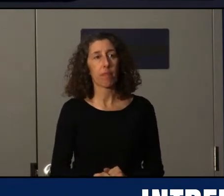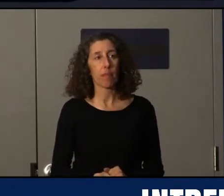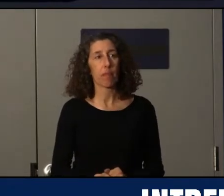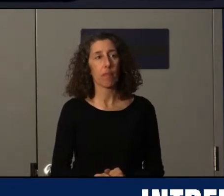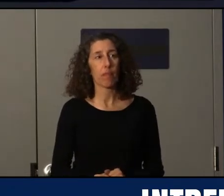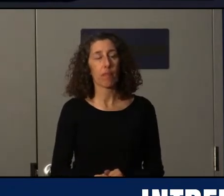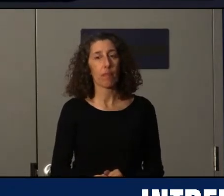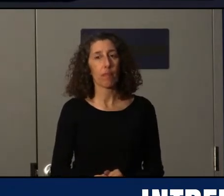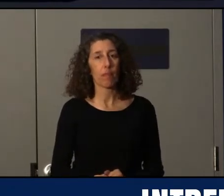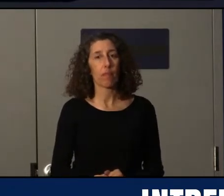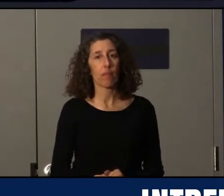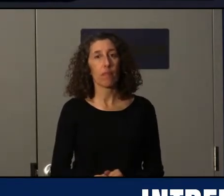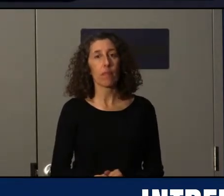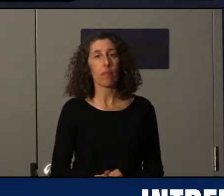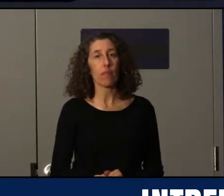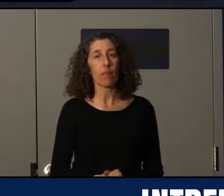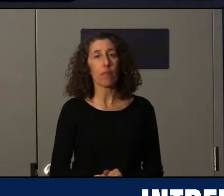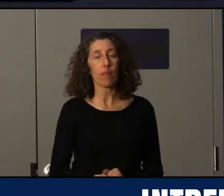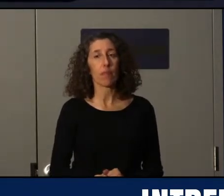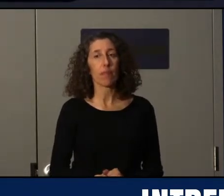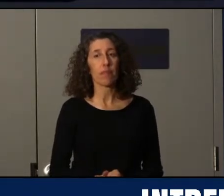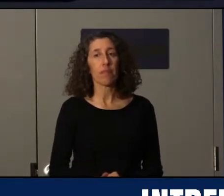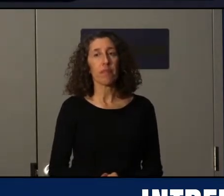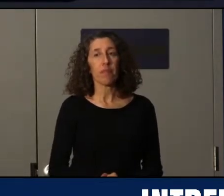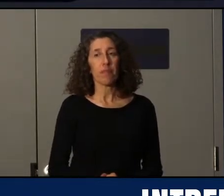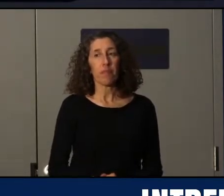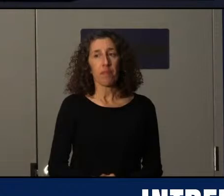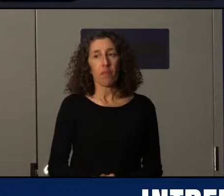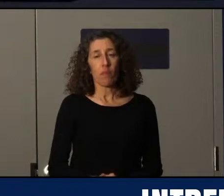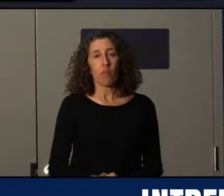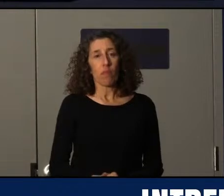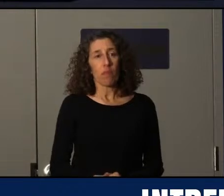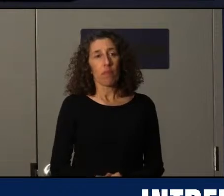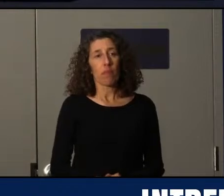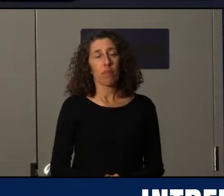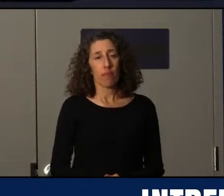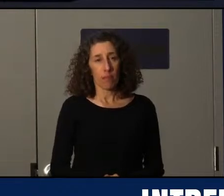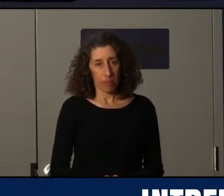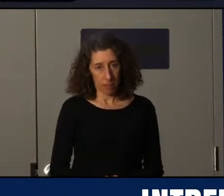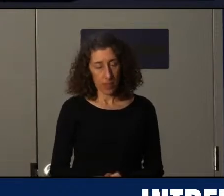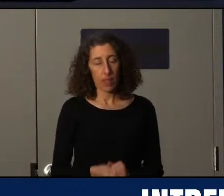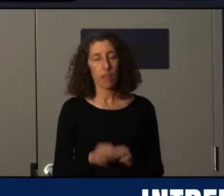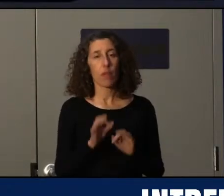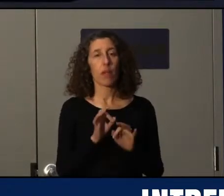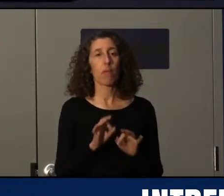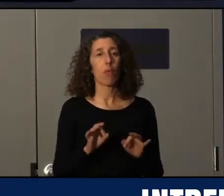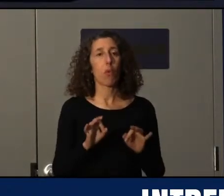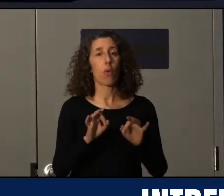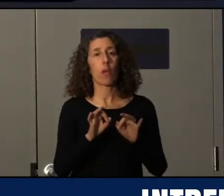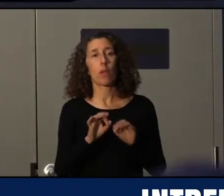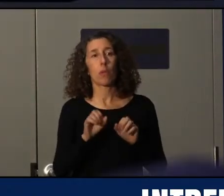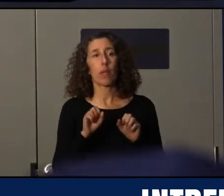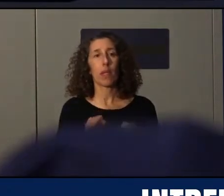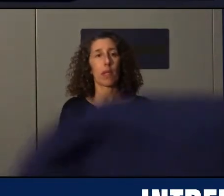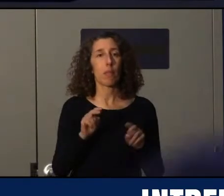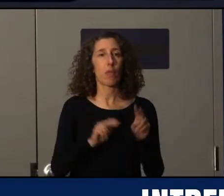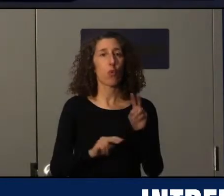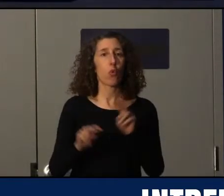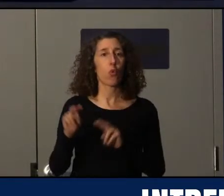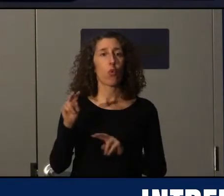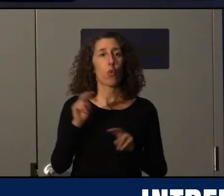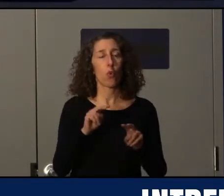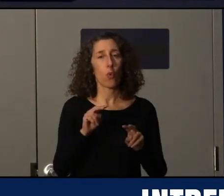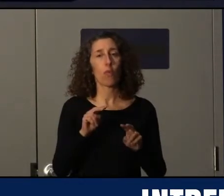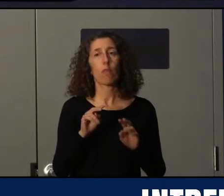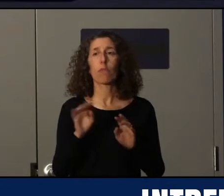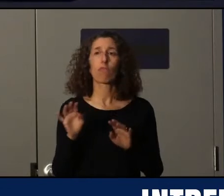saying, I think the big thing is being able to observe what's happening around you and